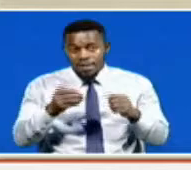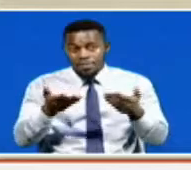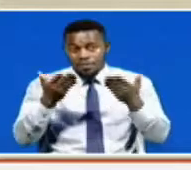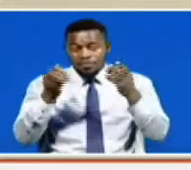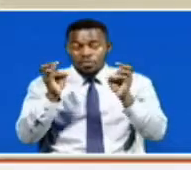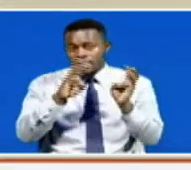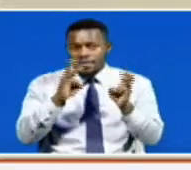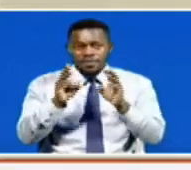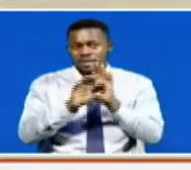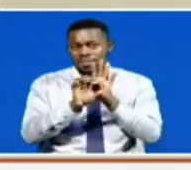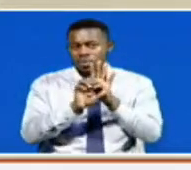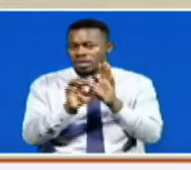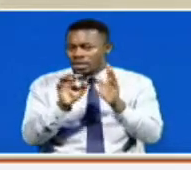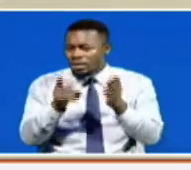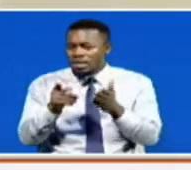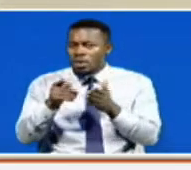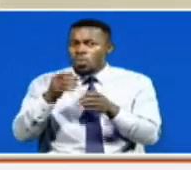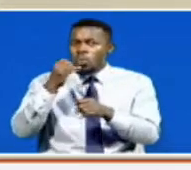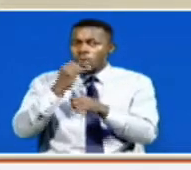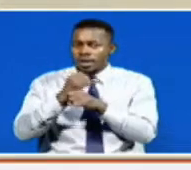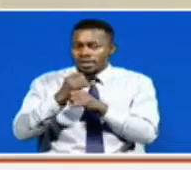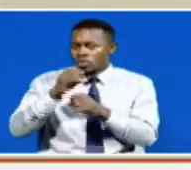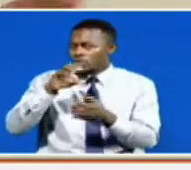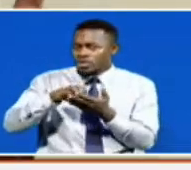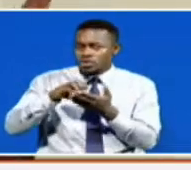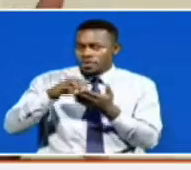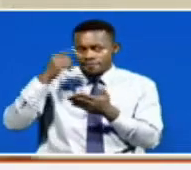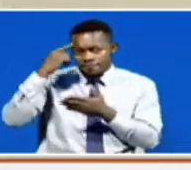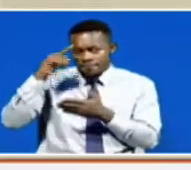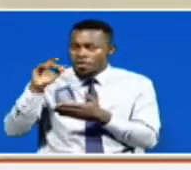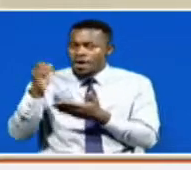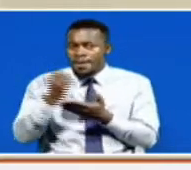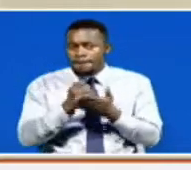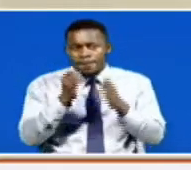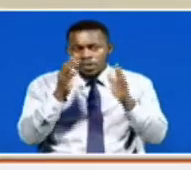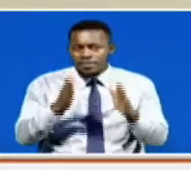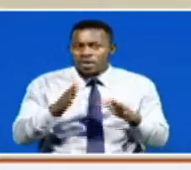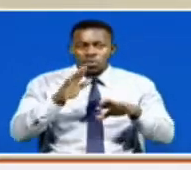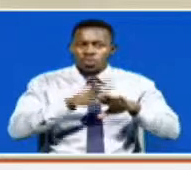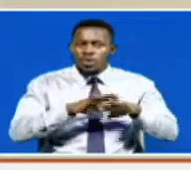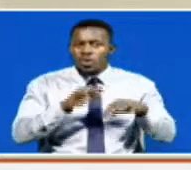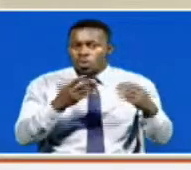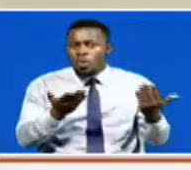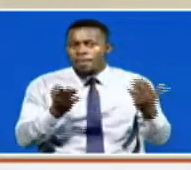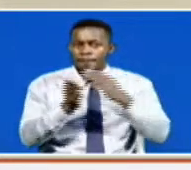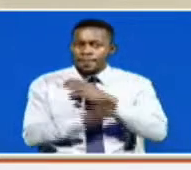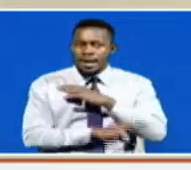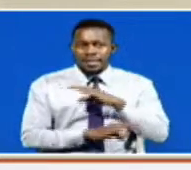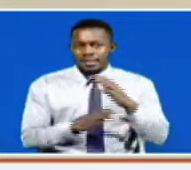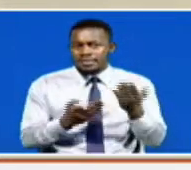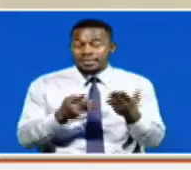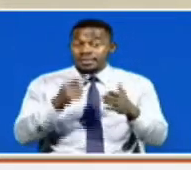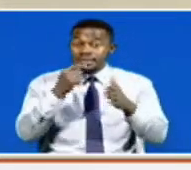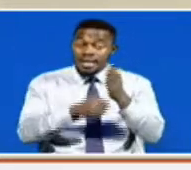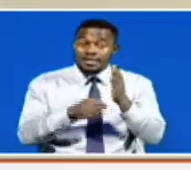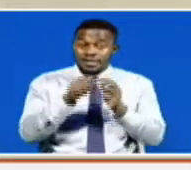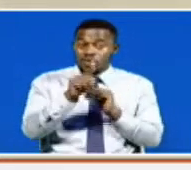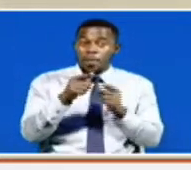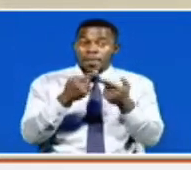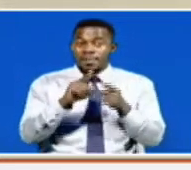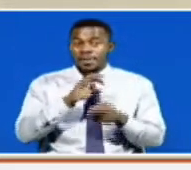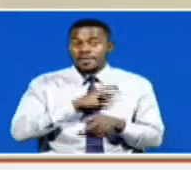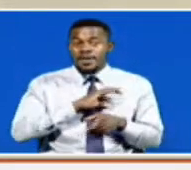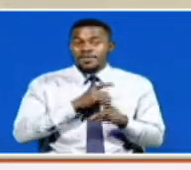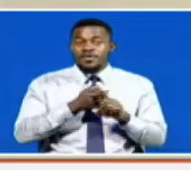employee to be taxed to carry the burden of the housing levy? So that could be, need to be